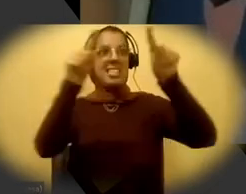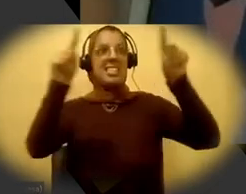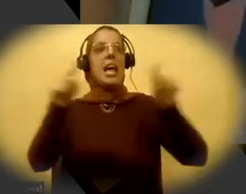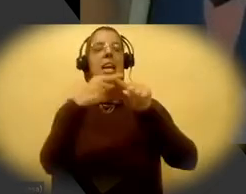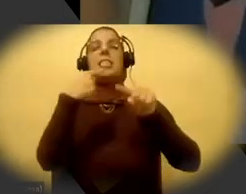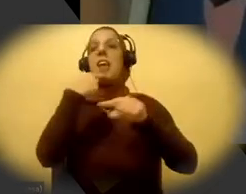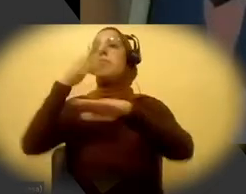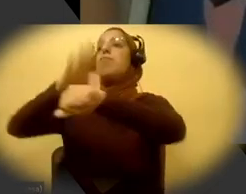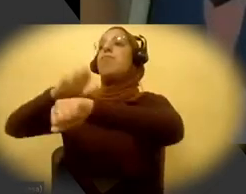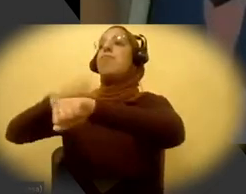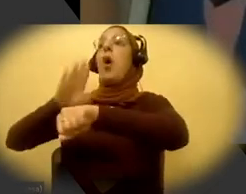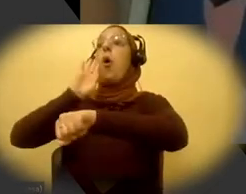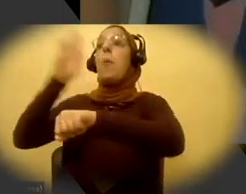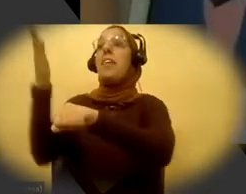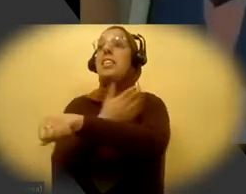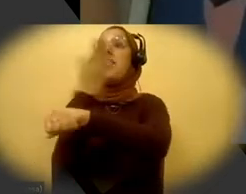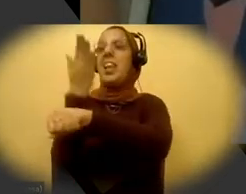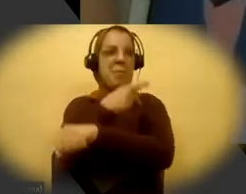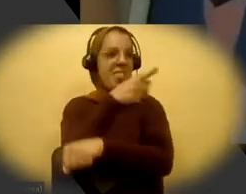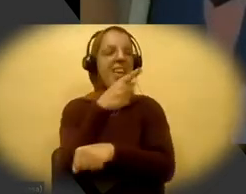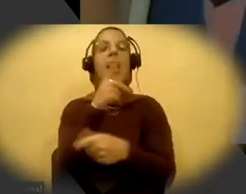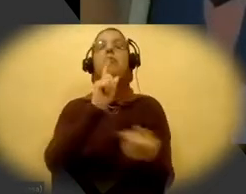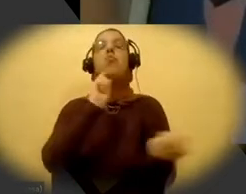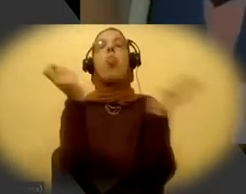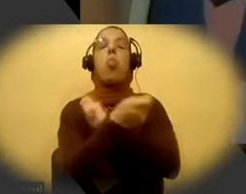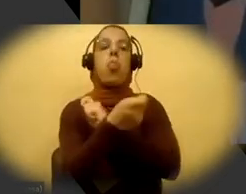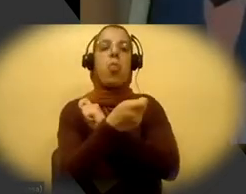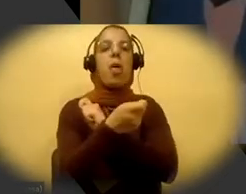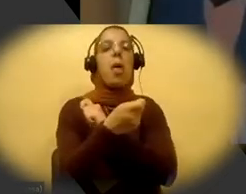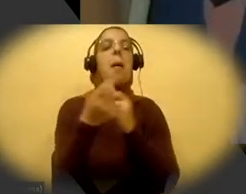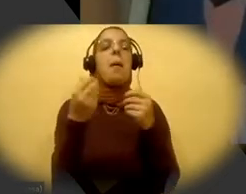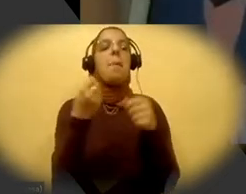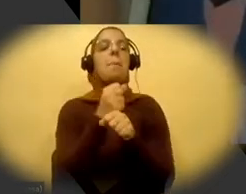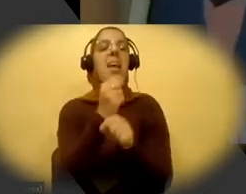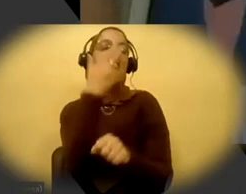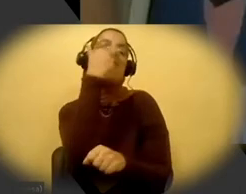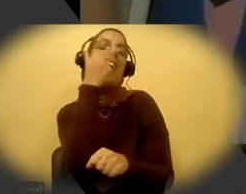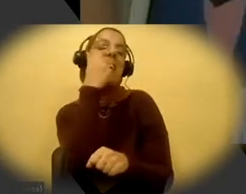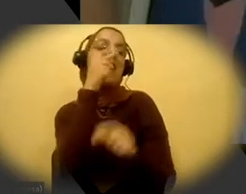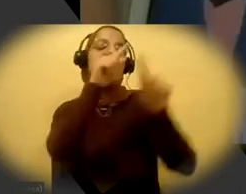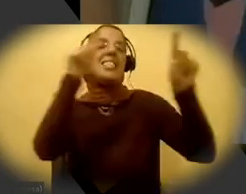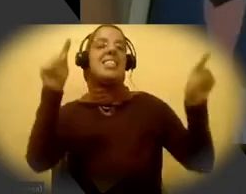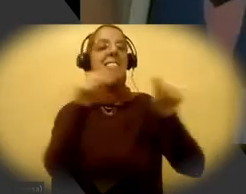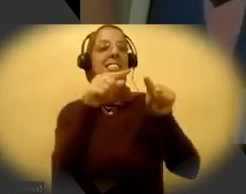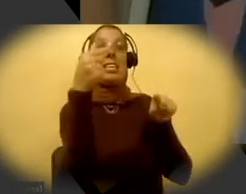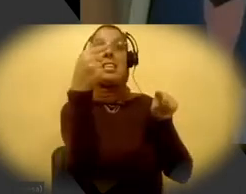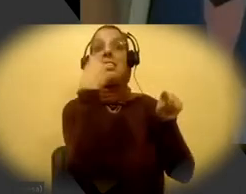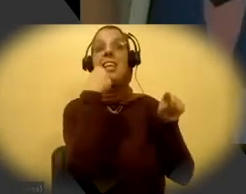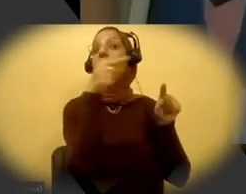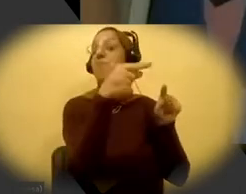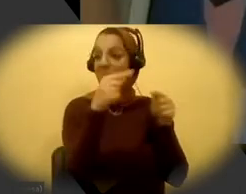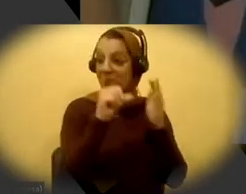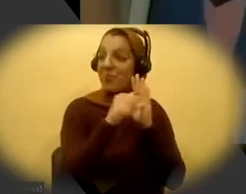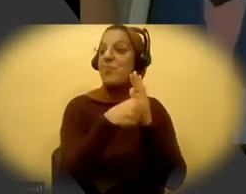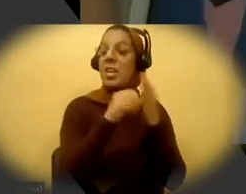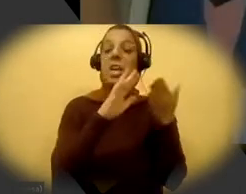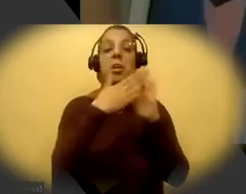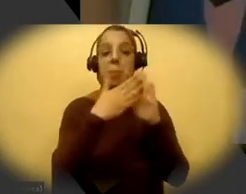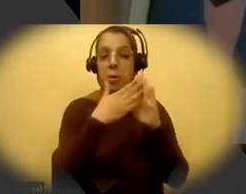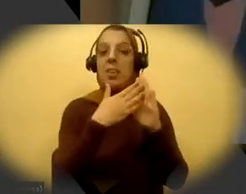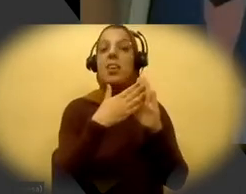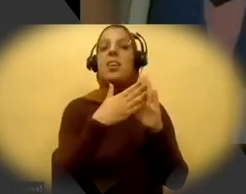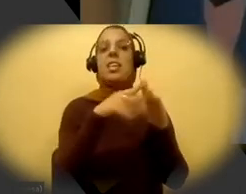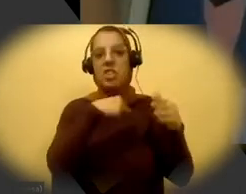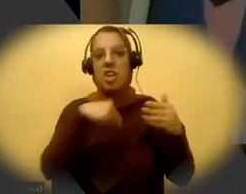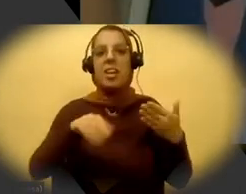there, and that parody sign was, gave a message about community and Chinatown, and it was also translated